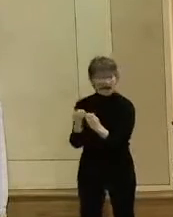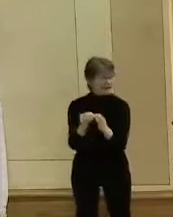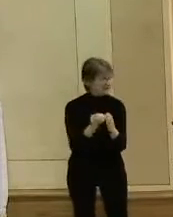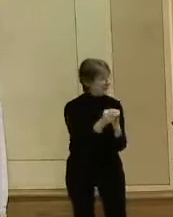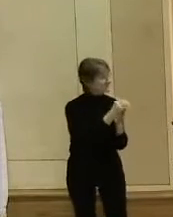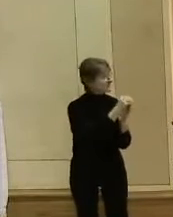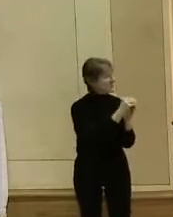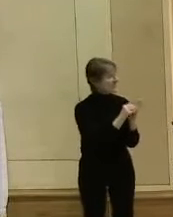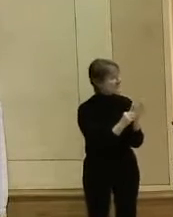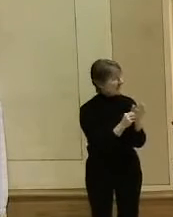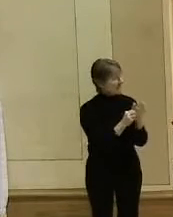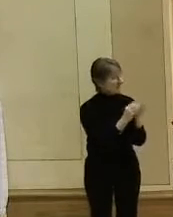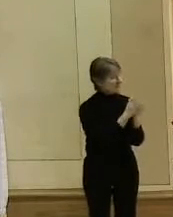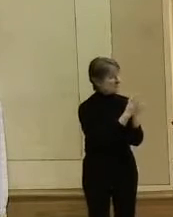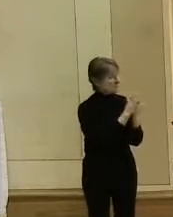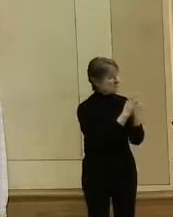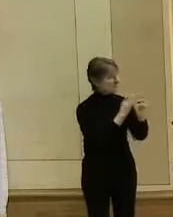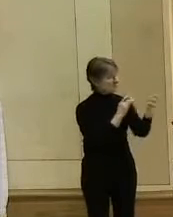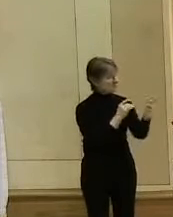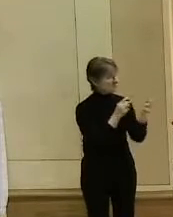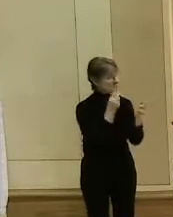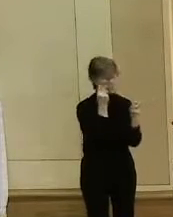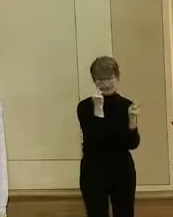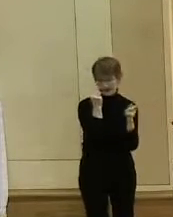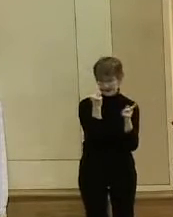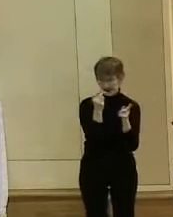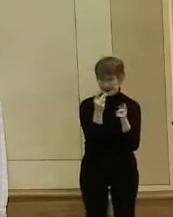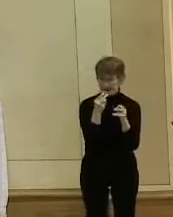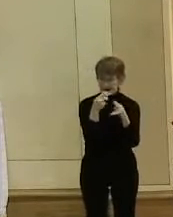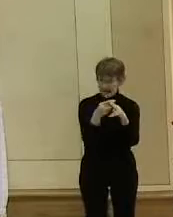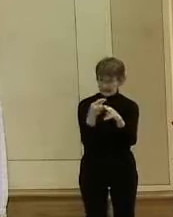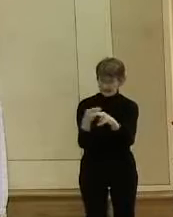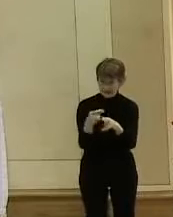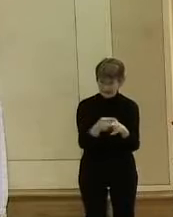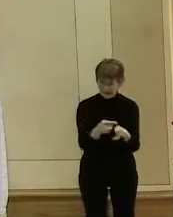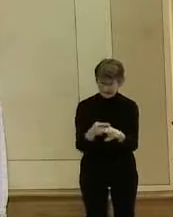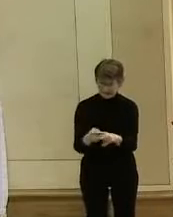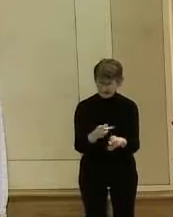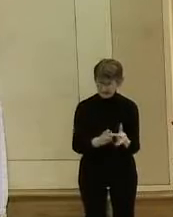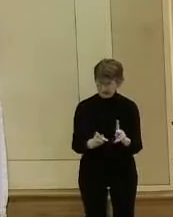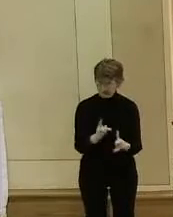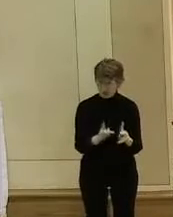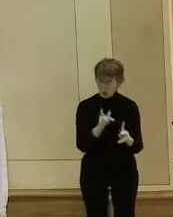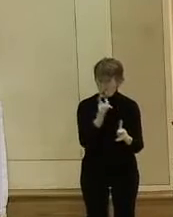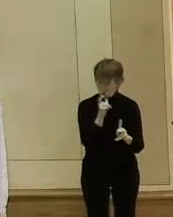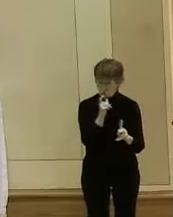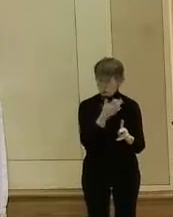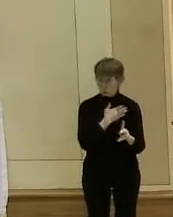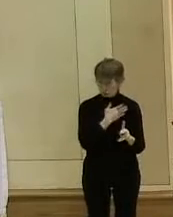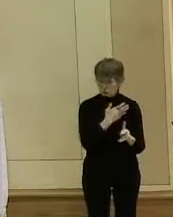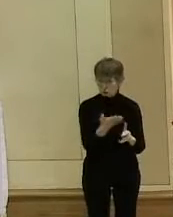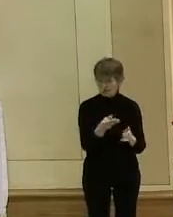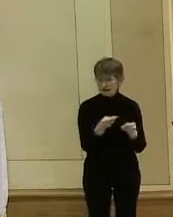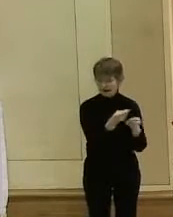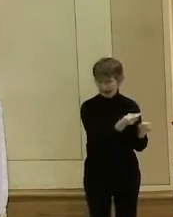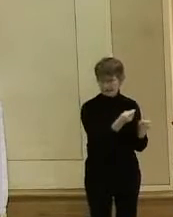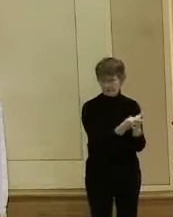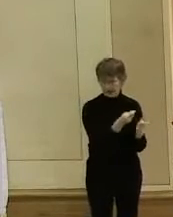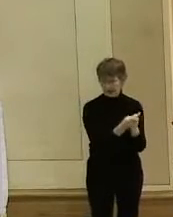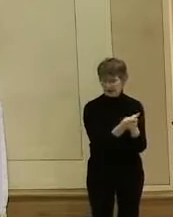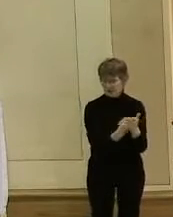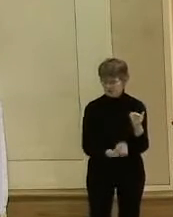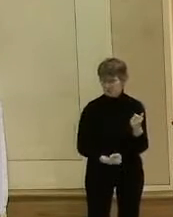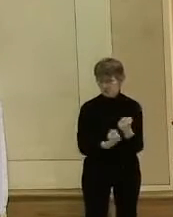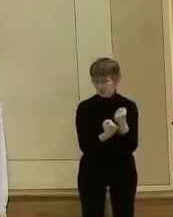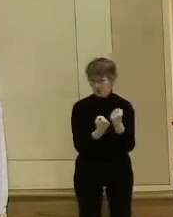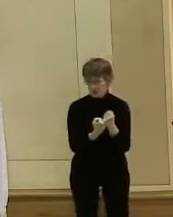contributed to both campaigns. I wanted the list together because it was so confusing with one list and the other, but that's what capital